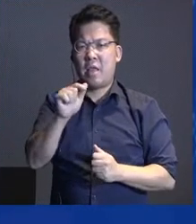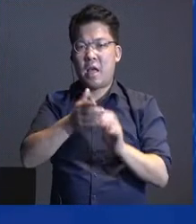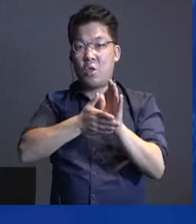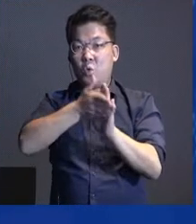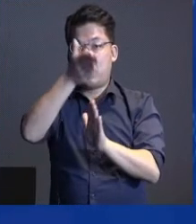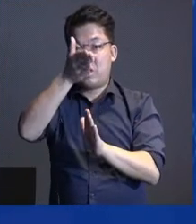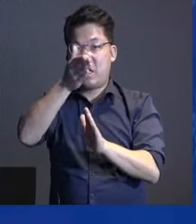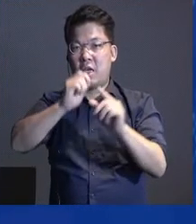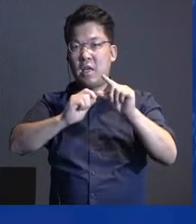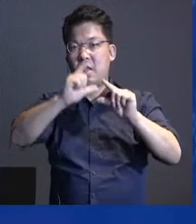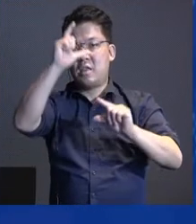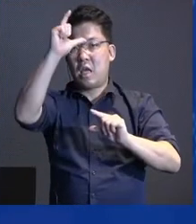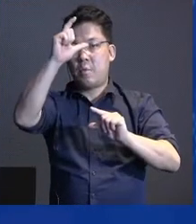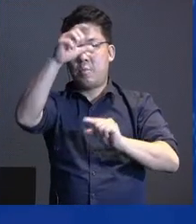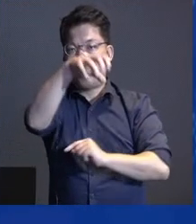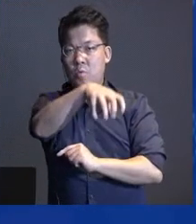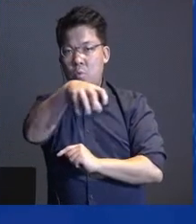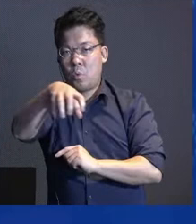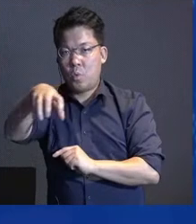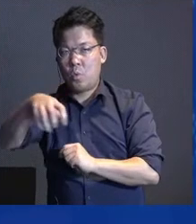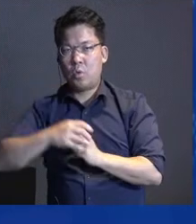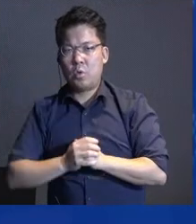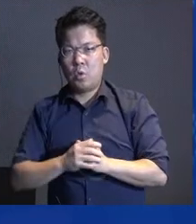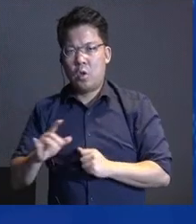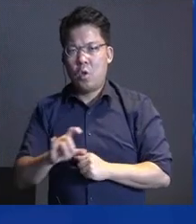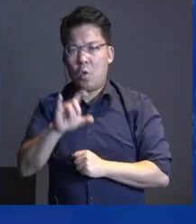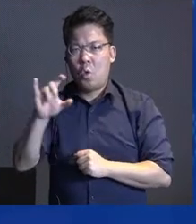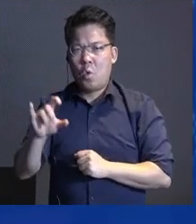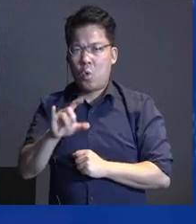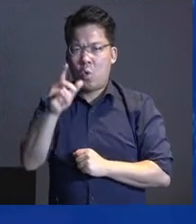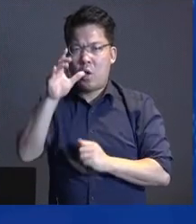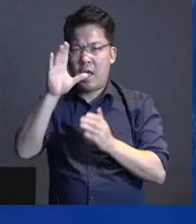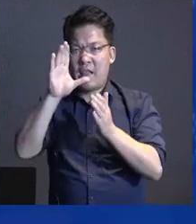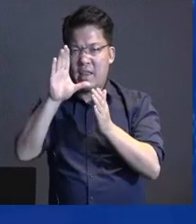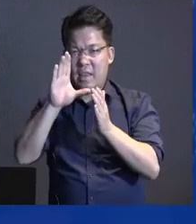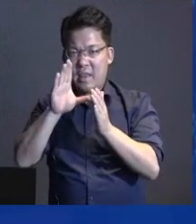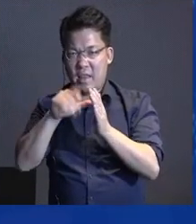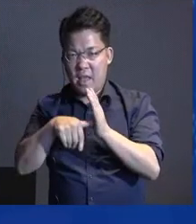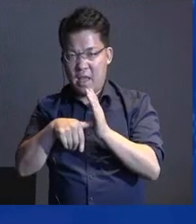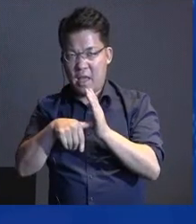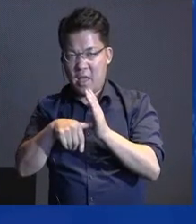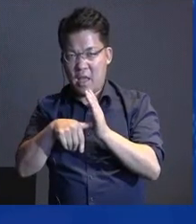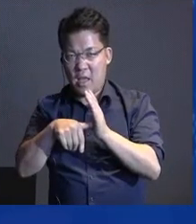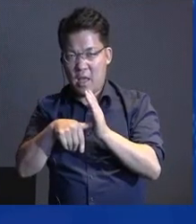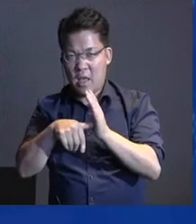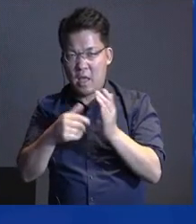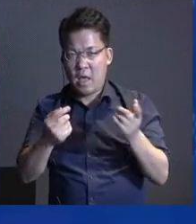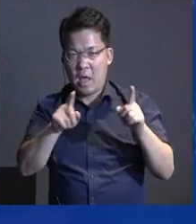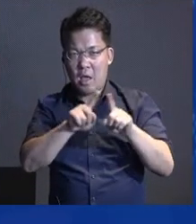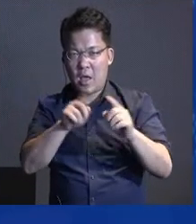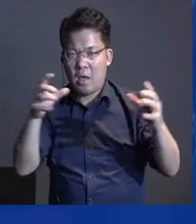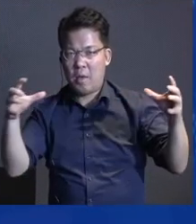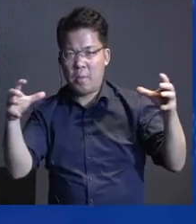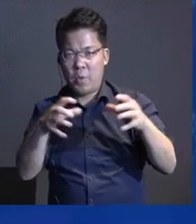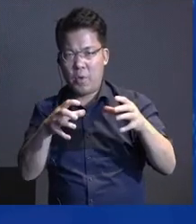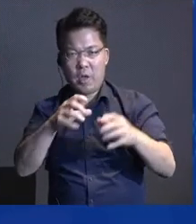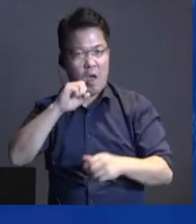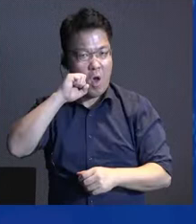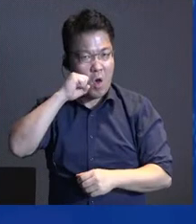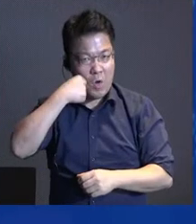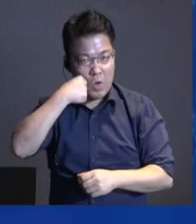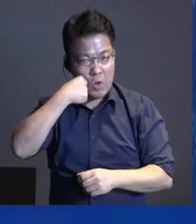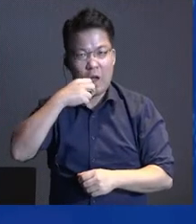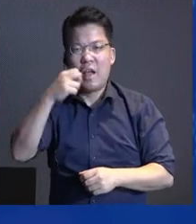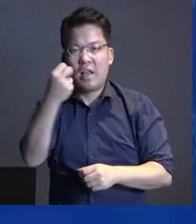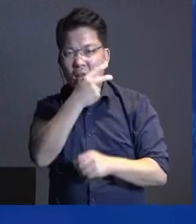people can get together and have get a free coffee or water and can play cards